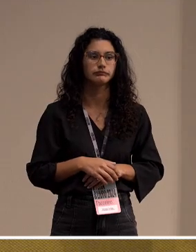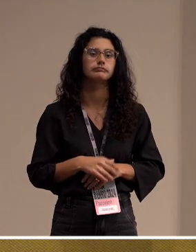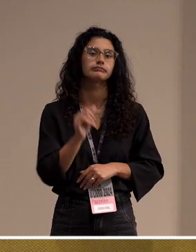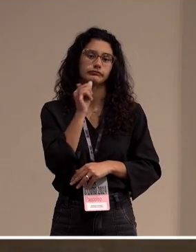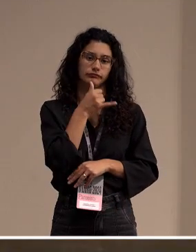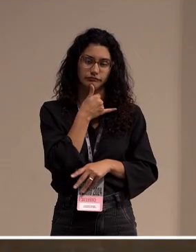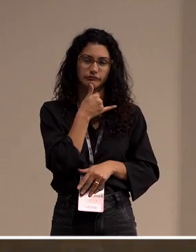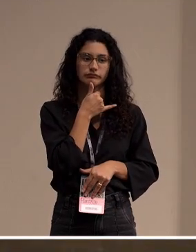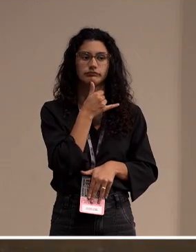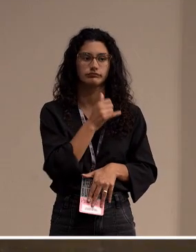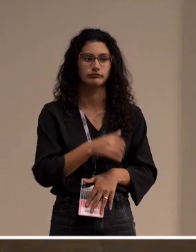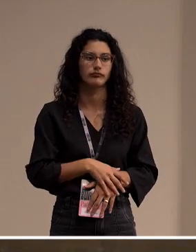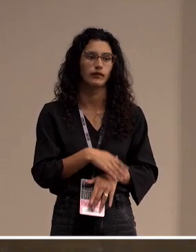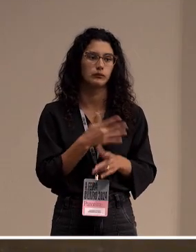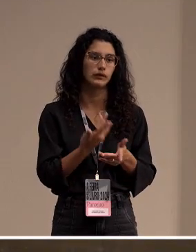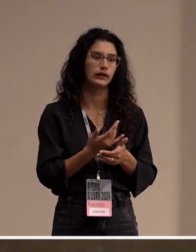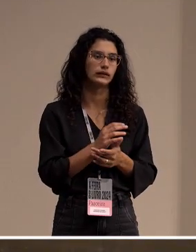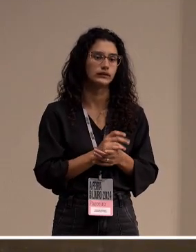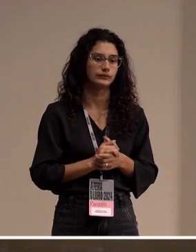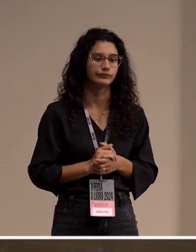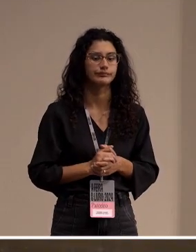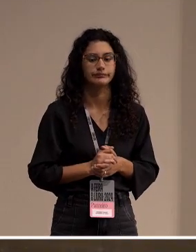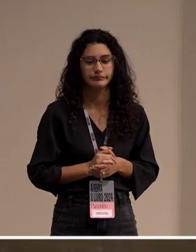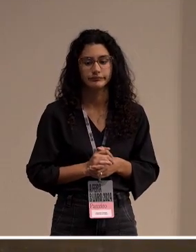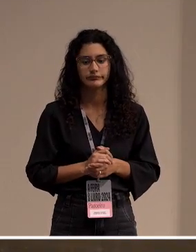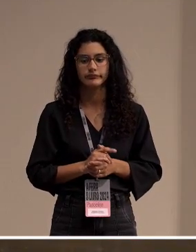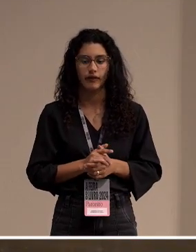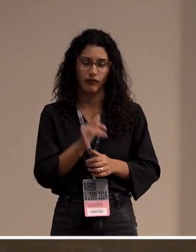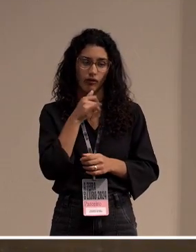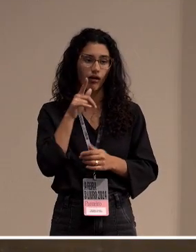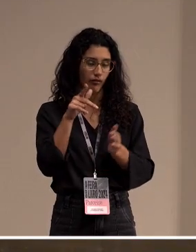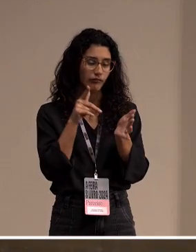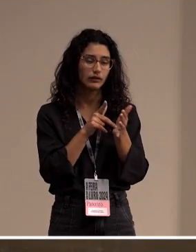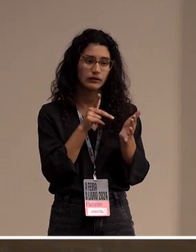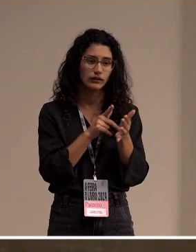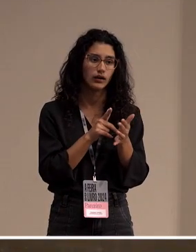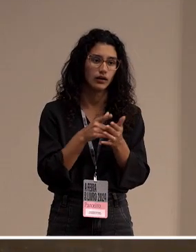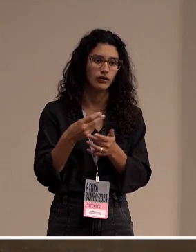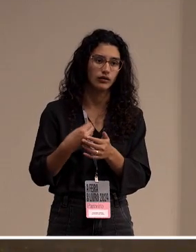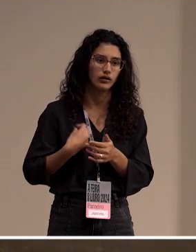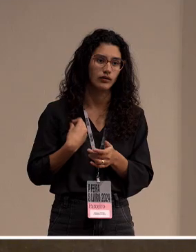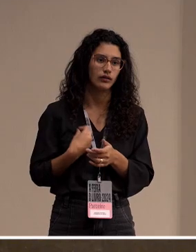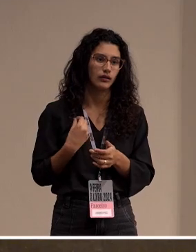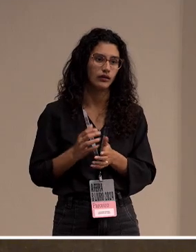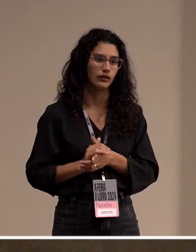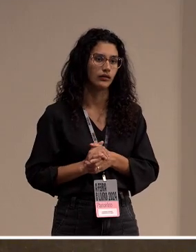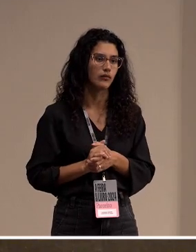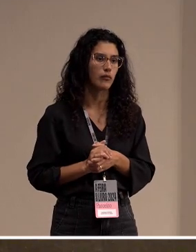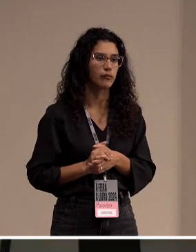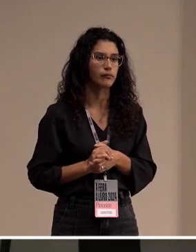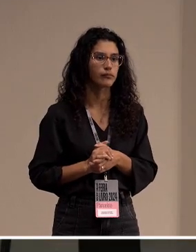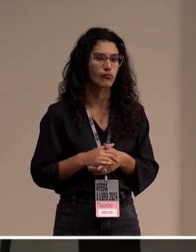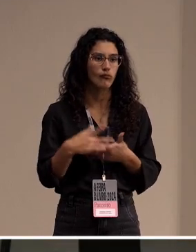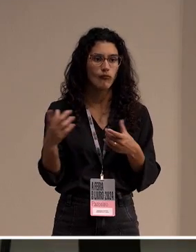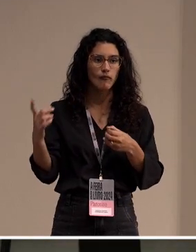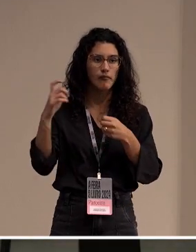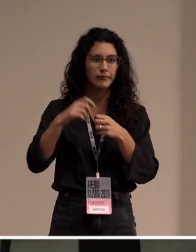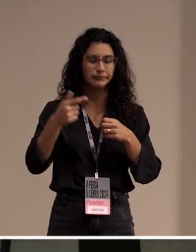Lamentamos muito, Jabbar, mas, infelizmente, é esta mesmo a realidade.